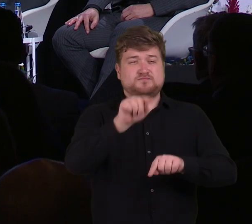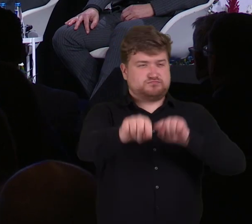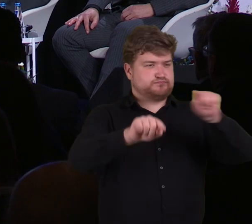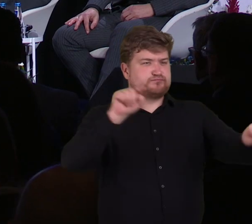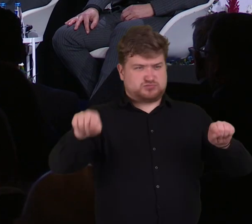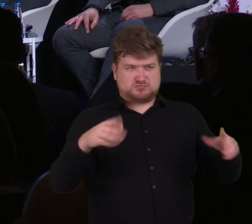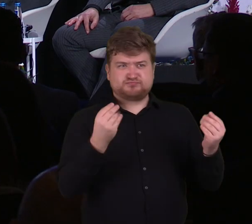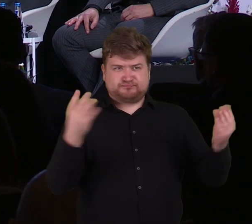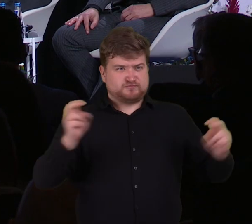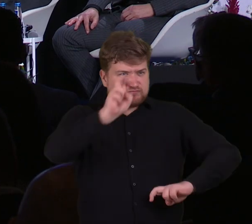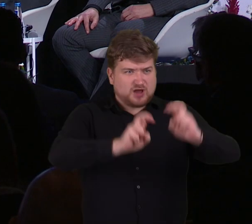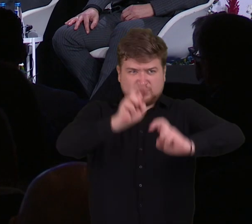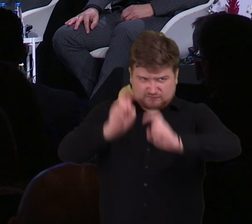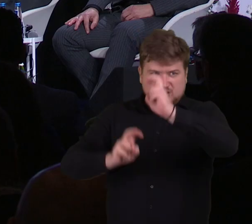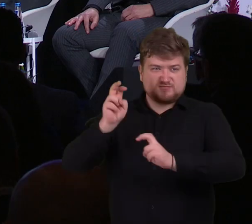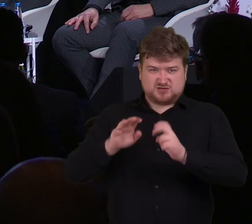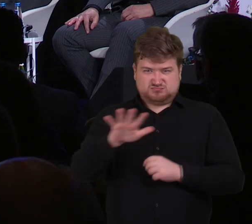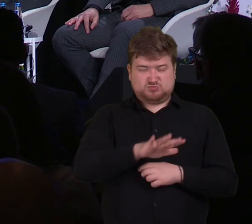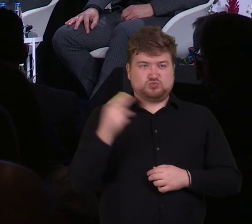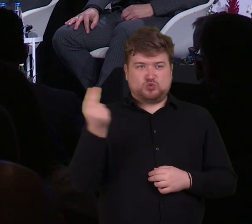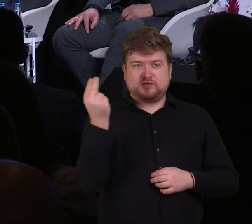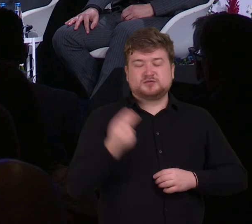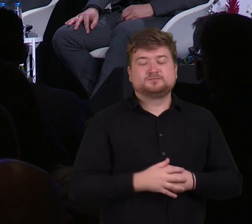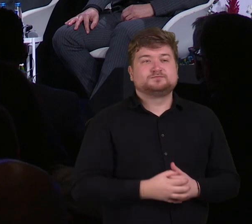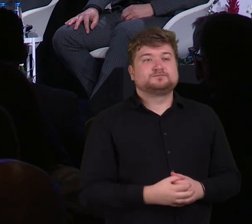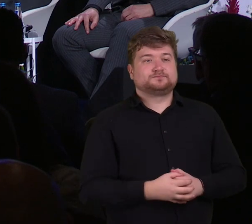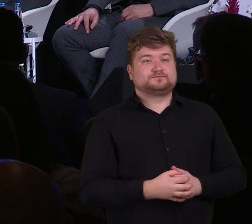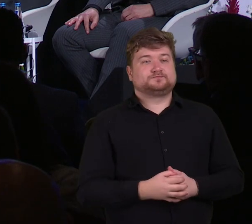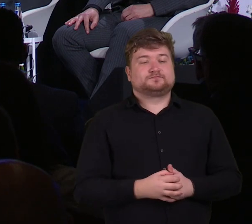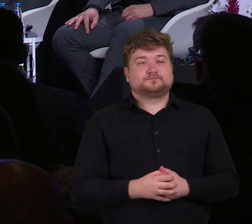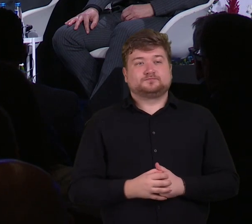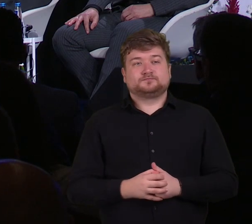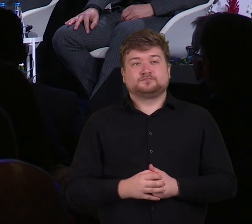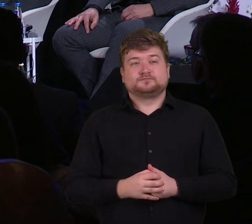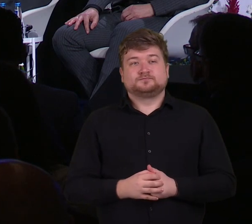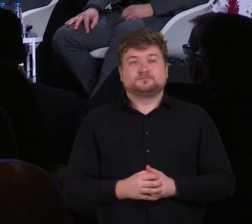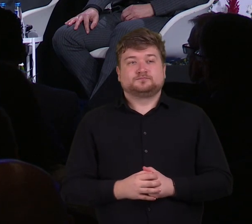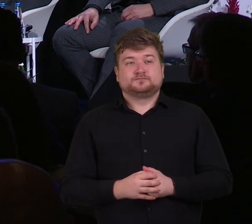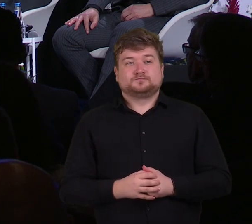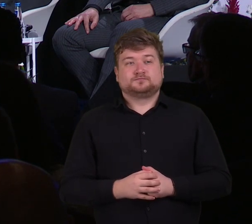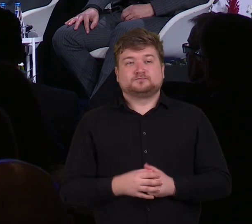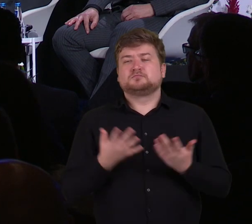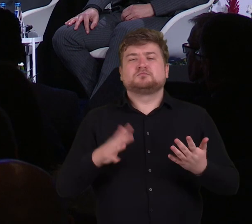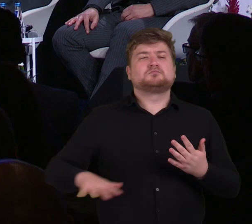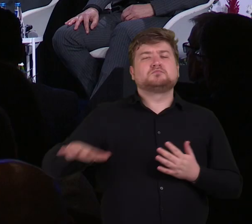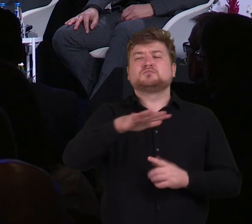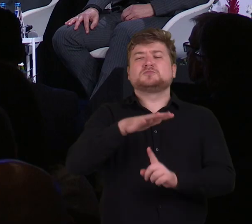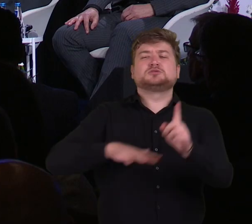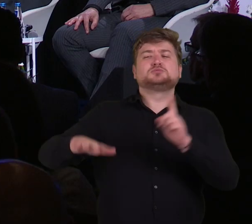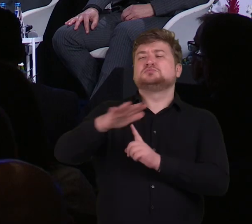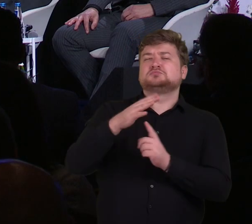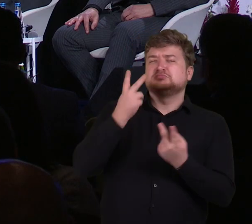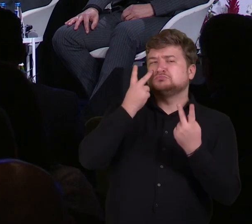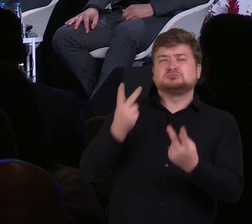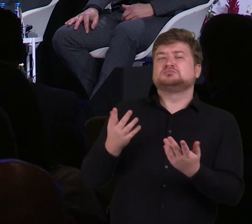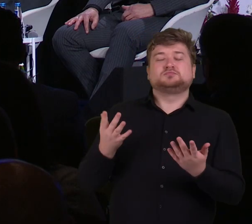looks in such, let's say, dominated by the rural communities area. So what's your